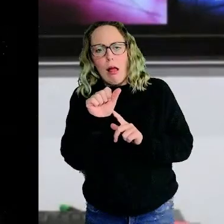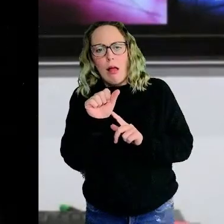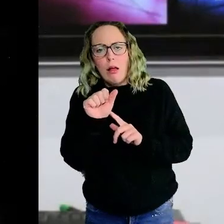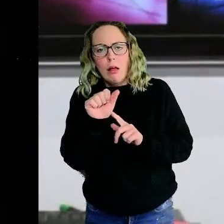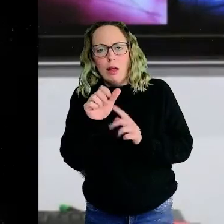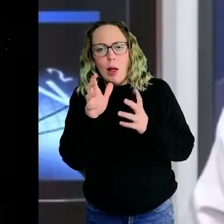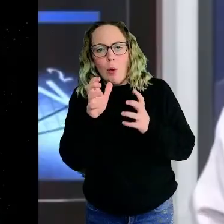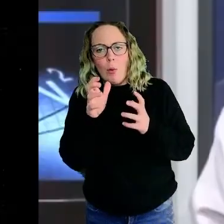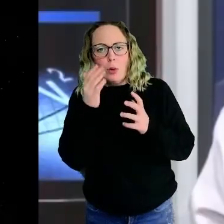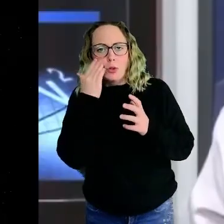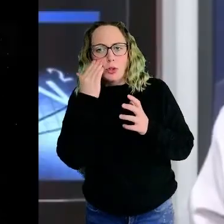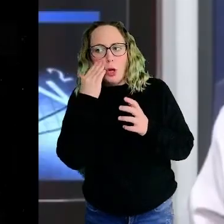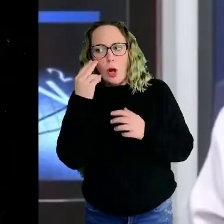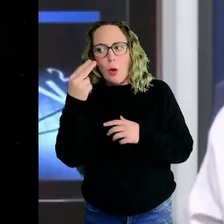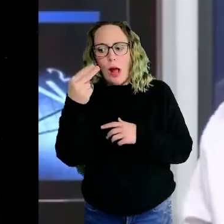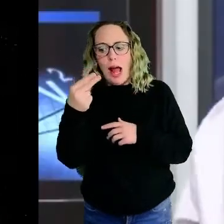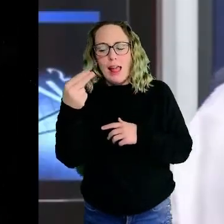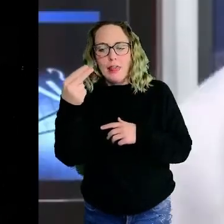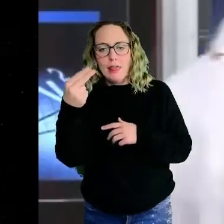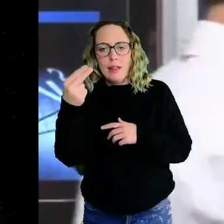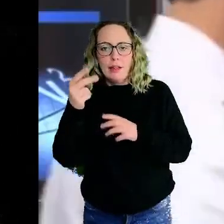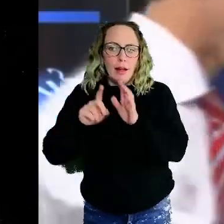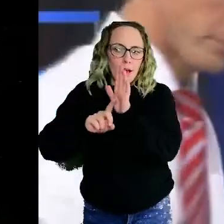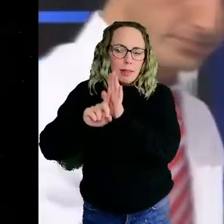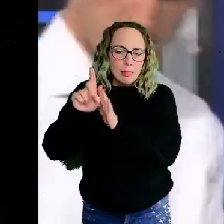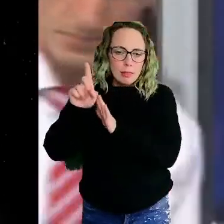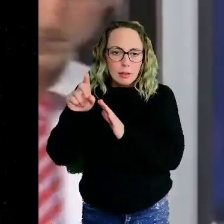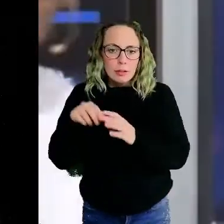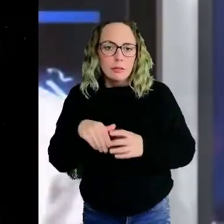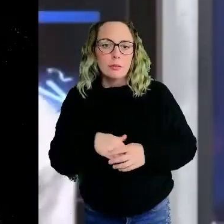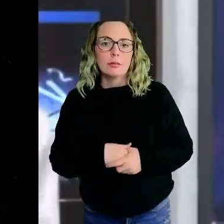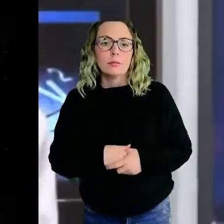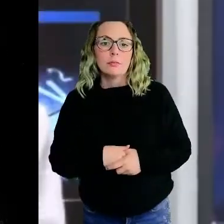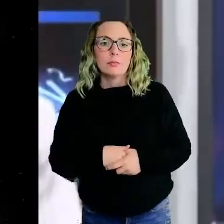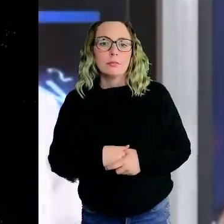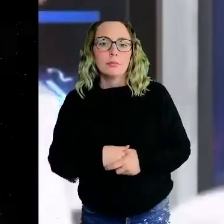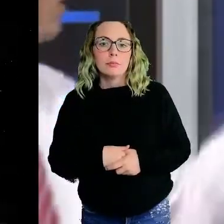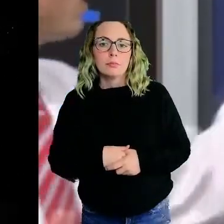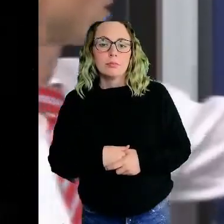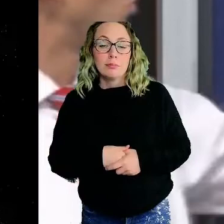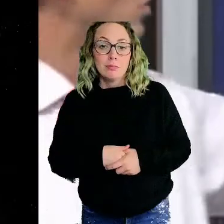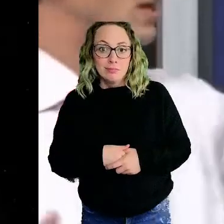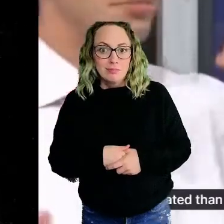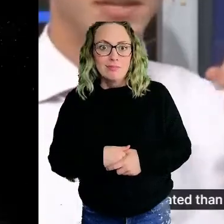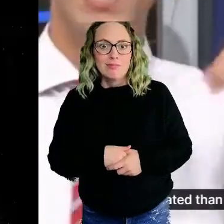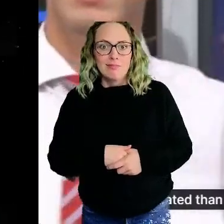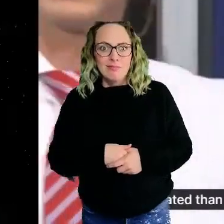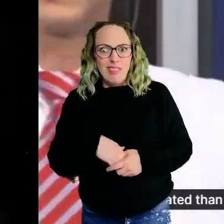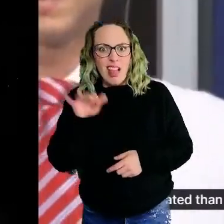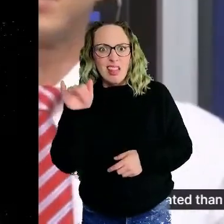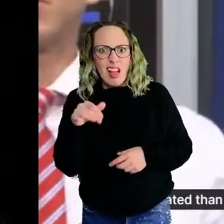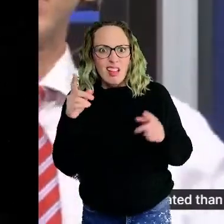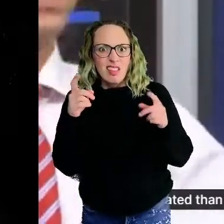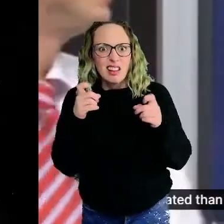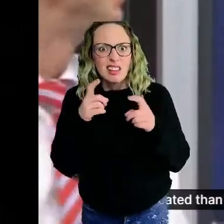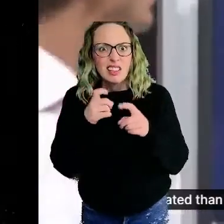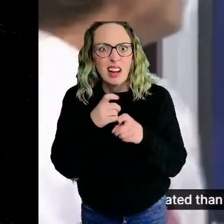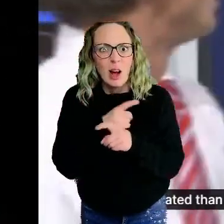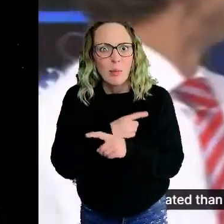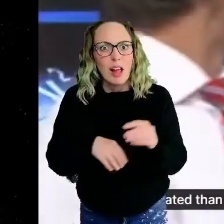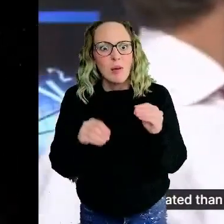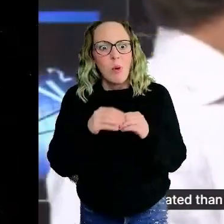height. Let's solve for height. But goodness, that looks more complicated than the last